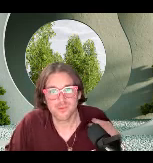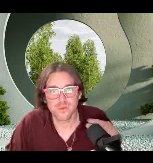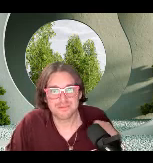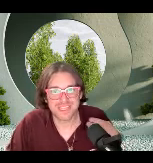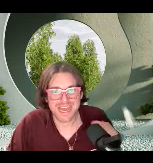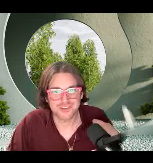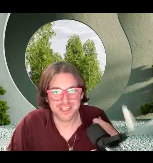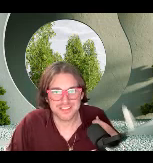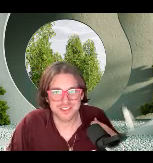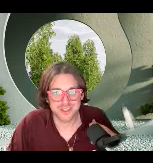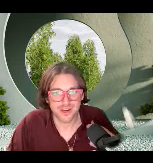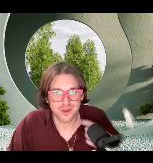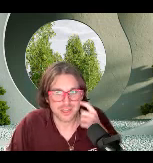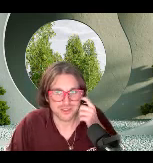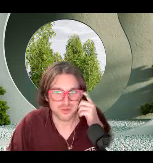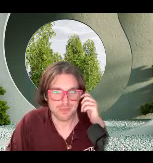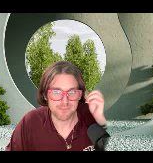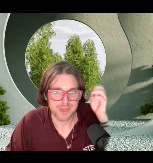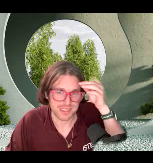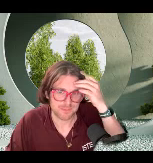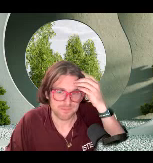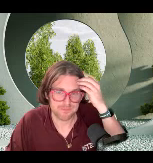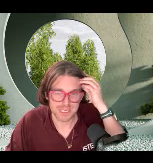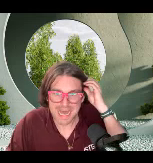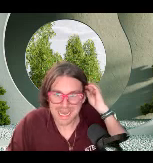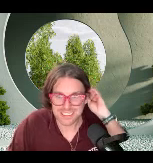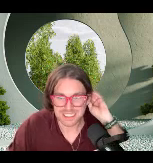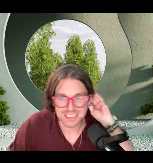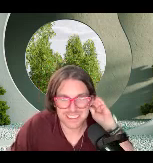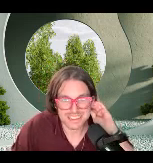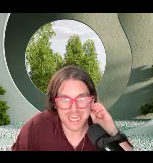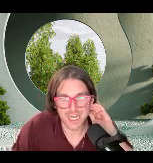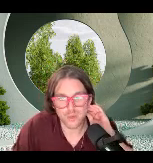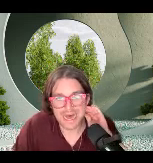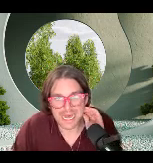So the website address, there's a QR code on your screen, but it is